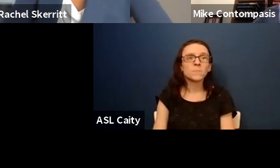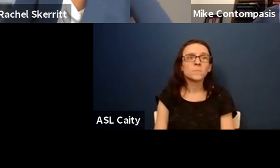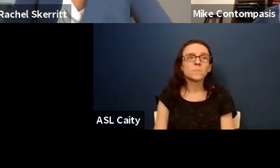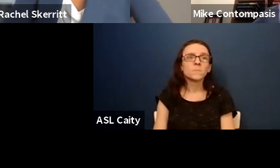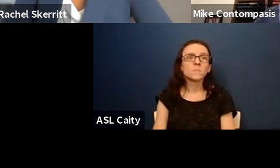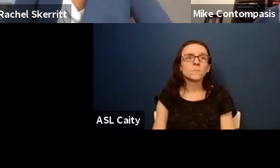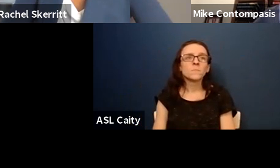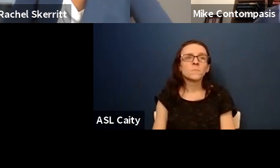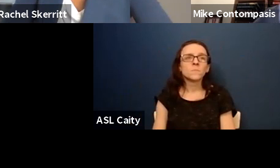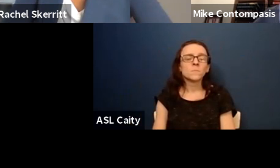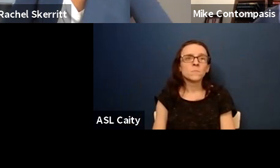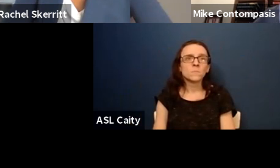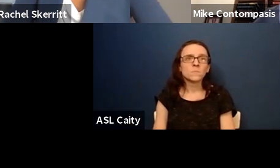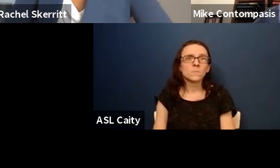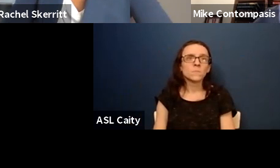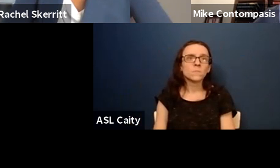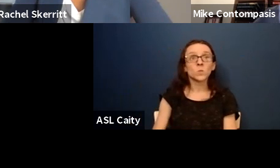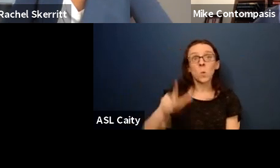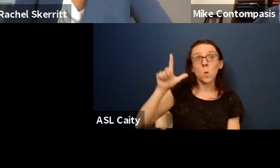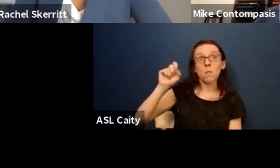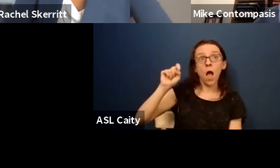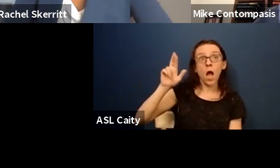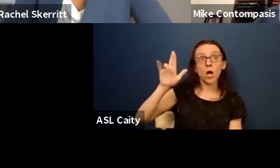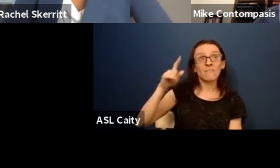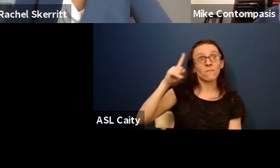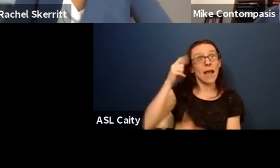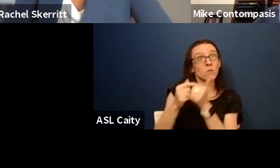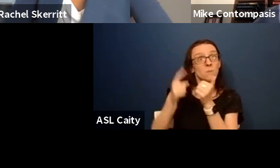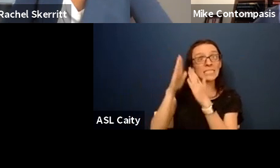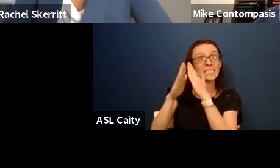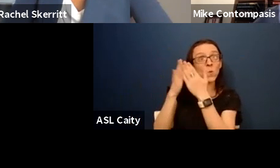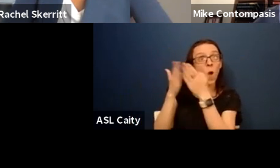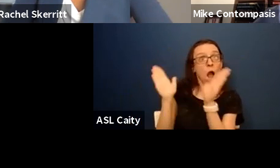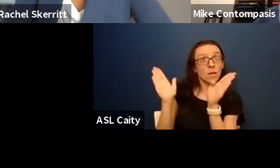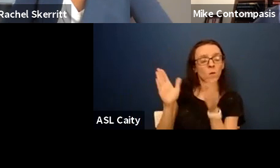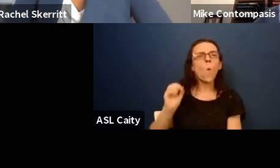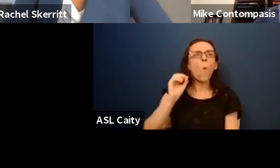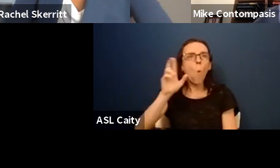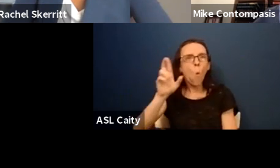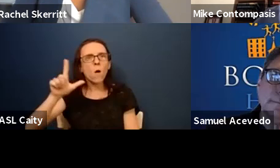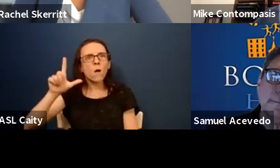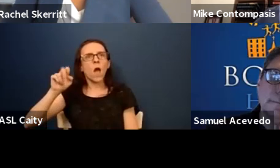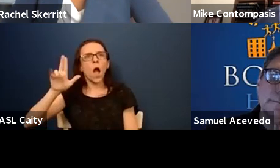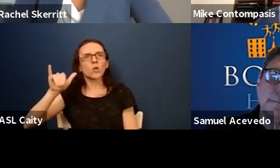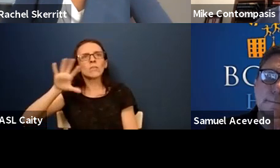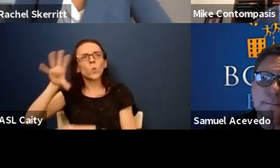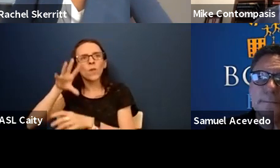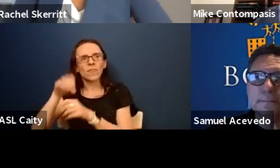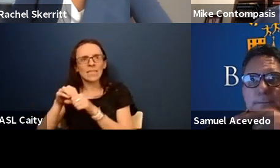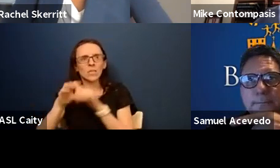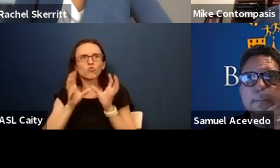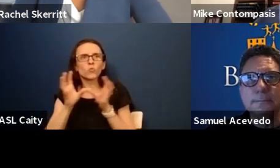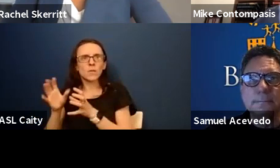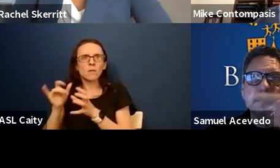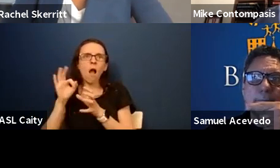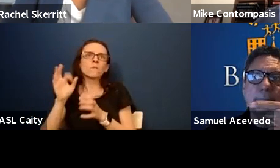So lottery, everybody citywide, lottery within some grouping of tracks